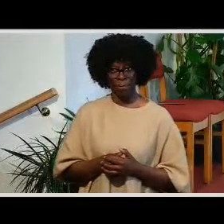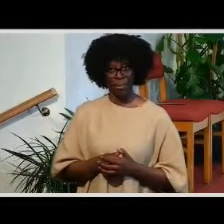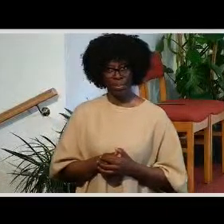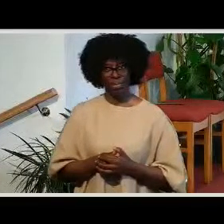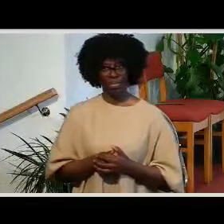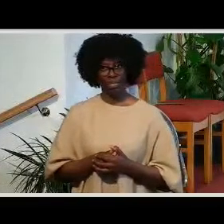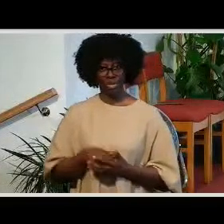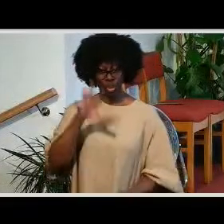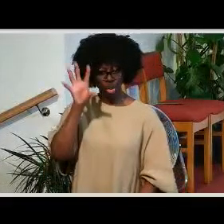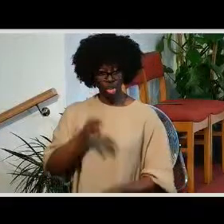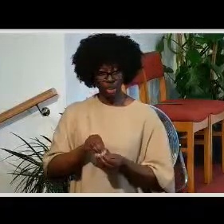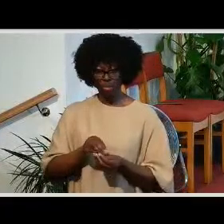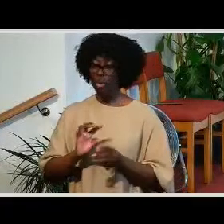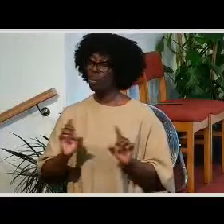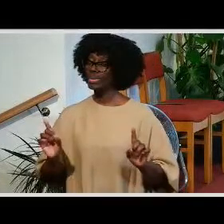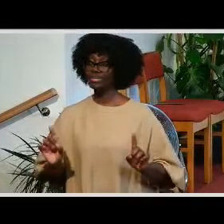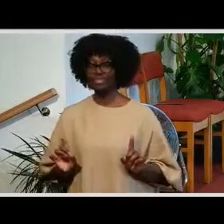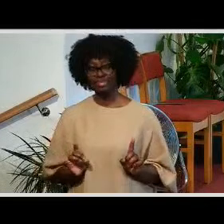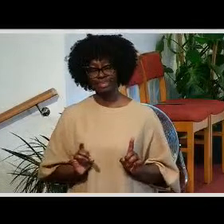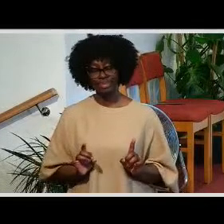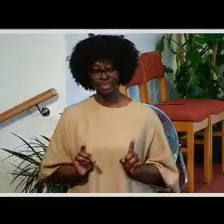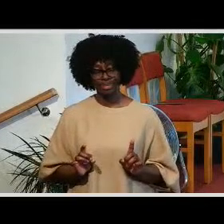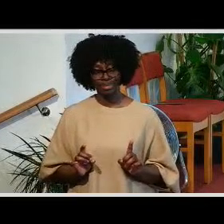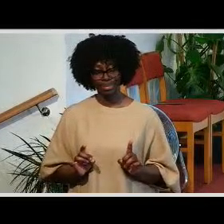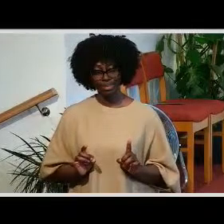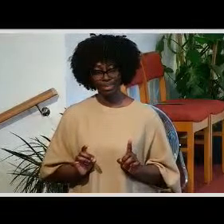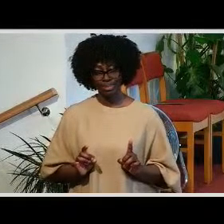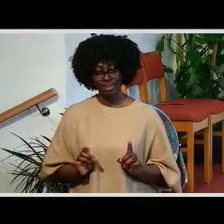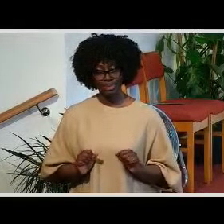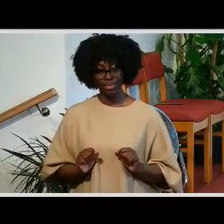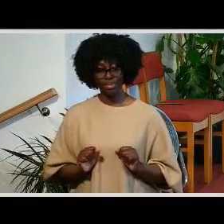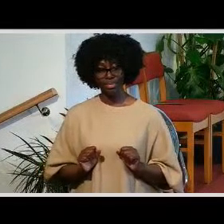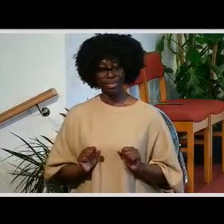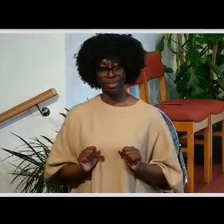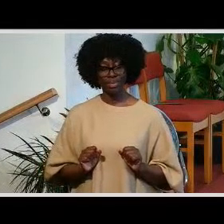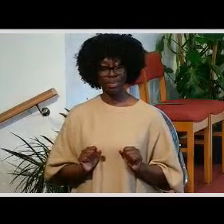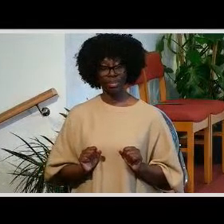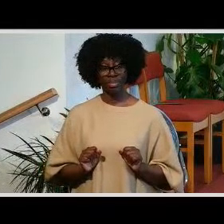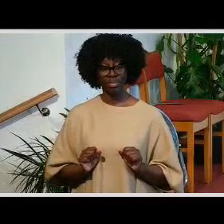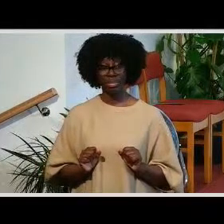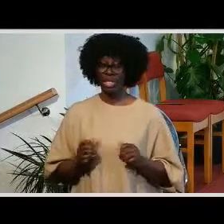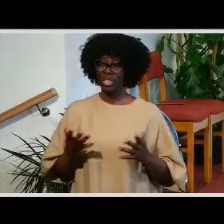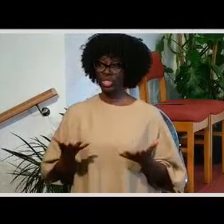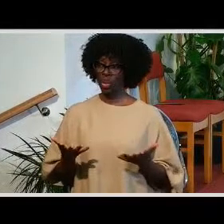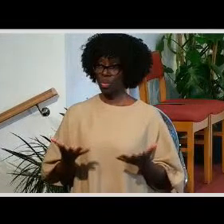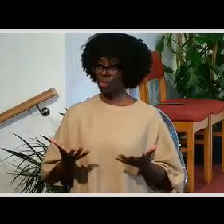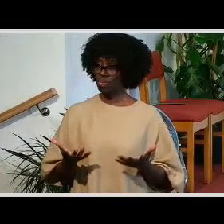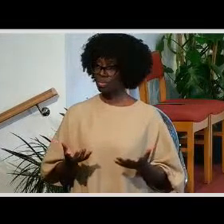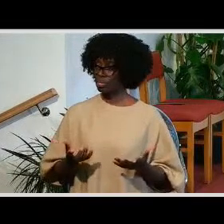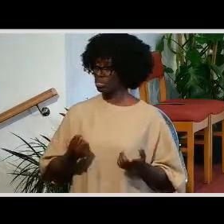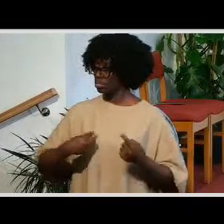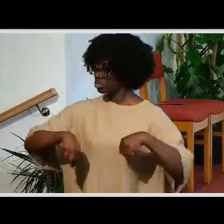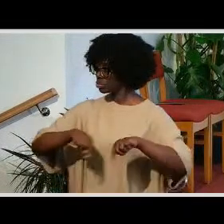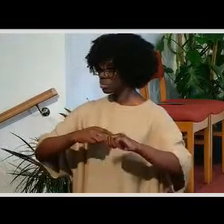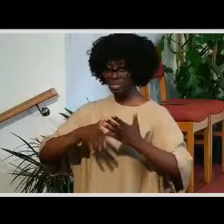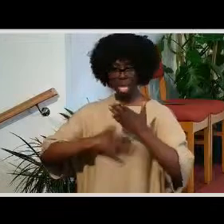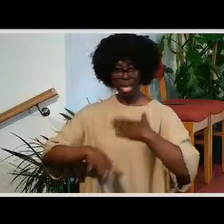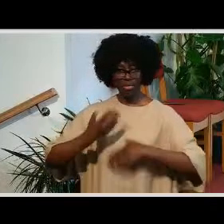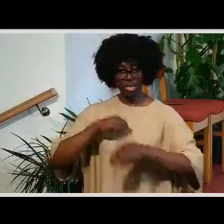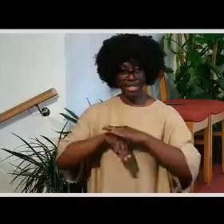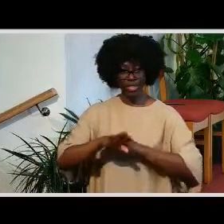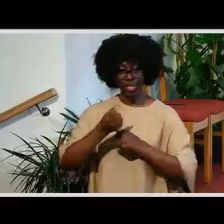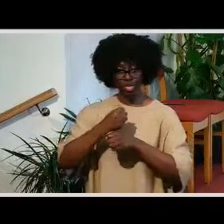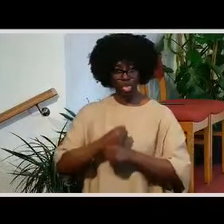in summary, I want to say here that our place in church, the journey that God takes us